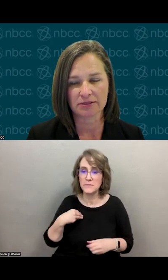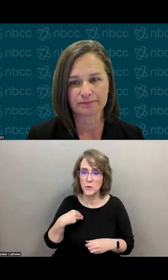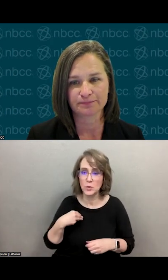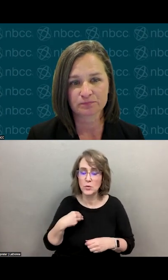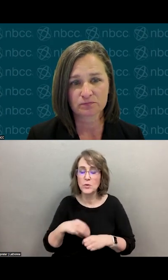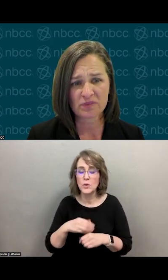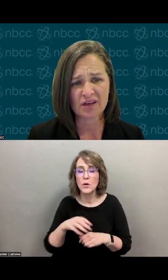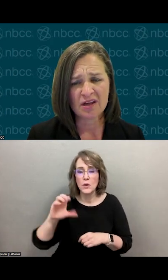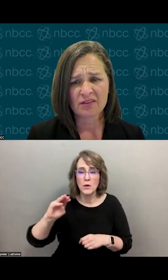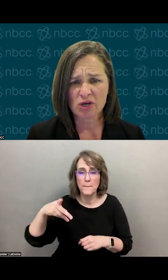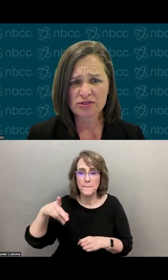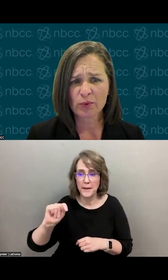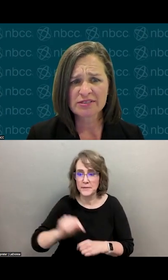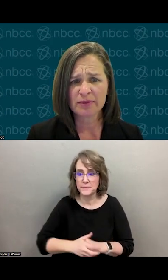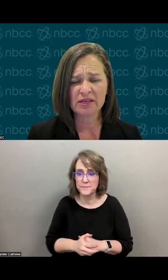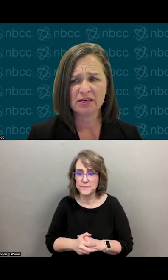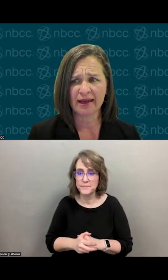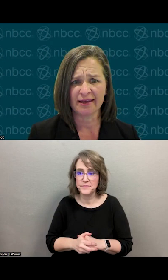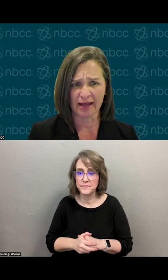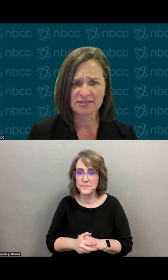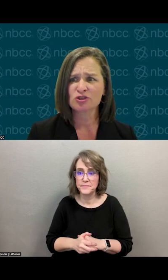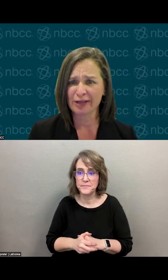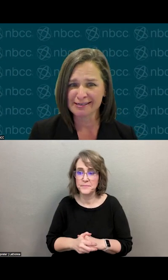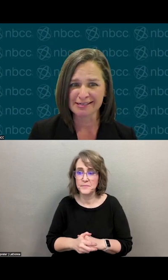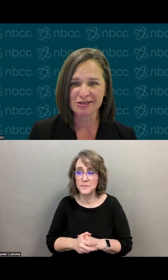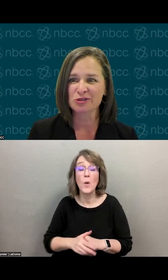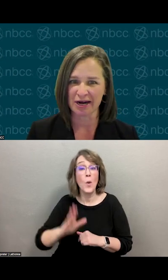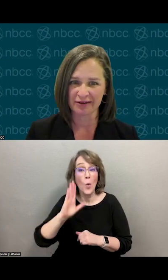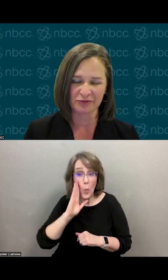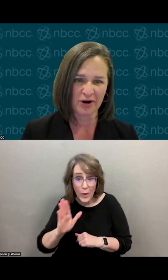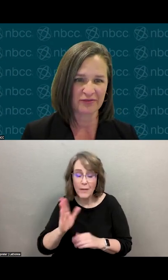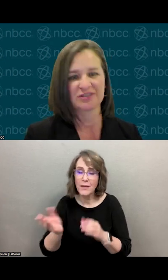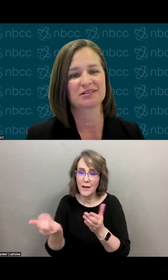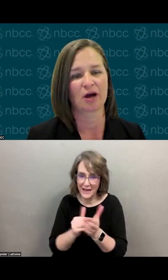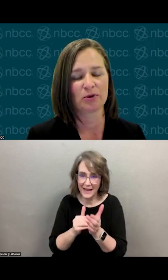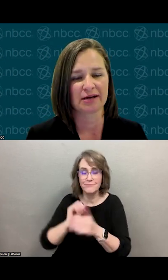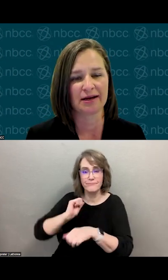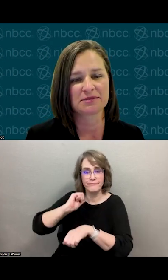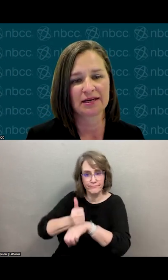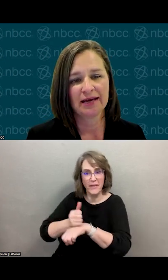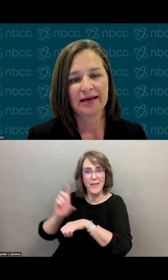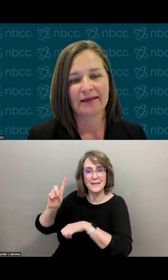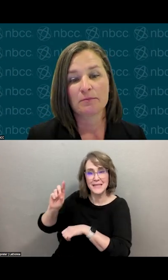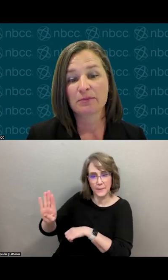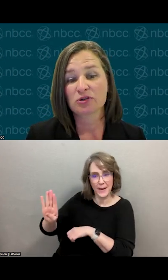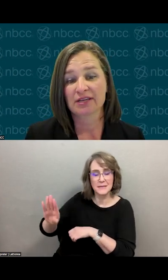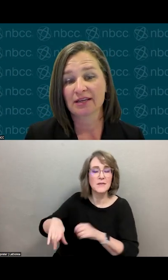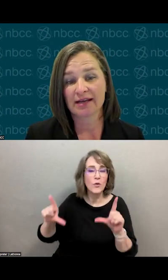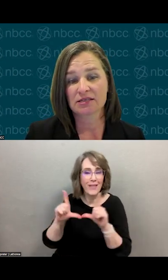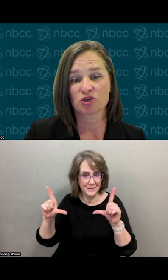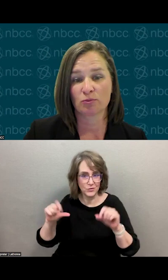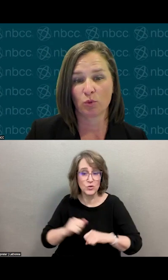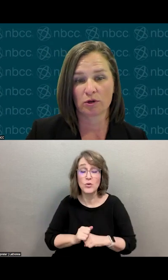compact. There's also going to be a licensure data system, which I've referenced a couple times, and the member